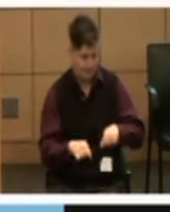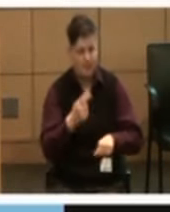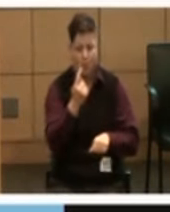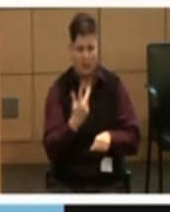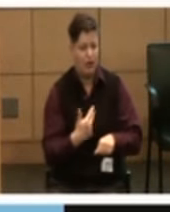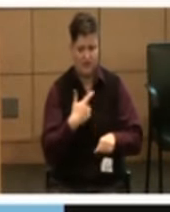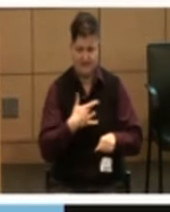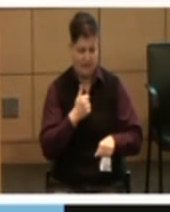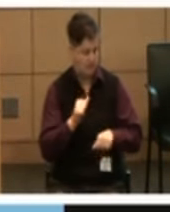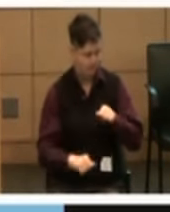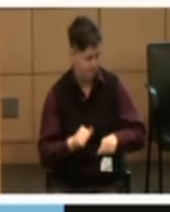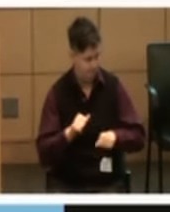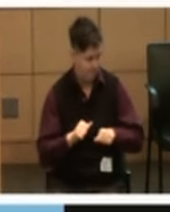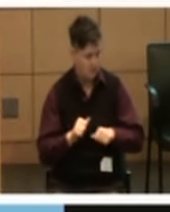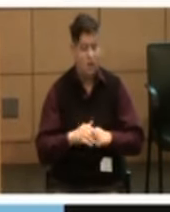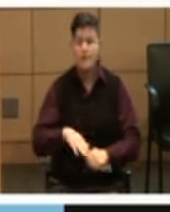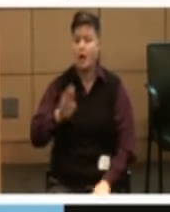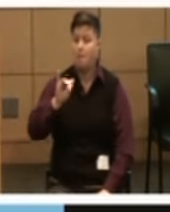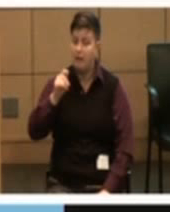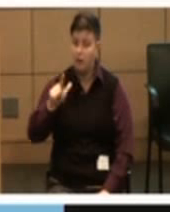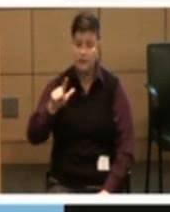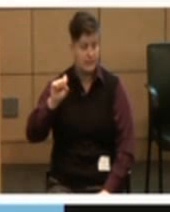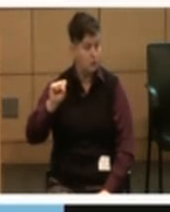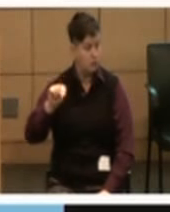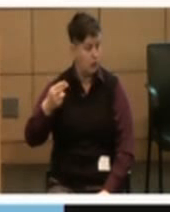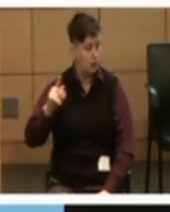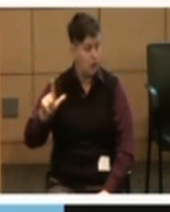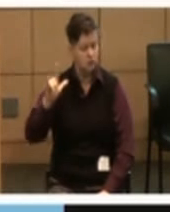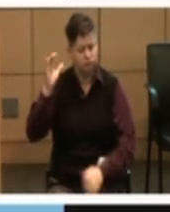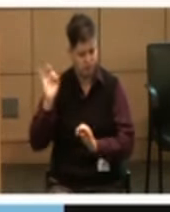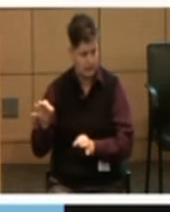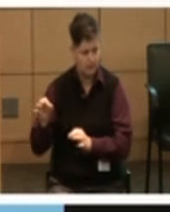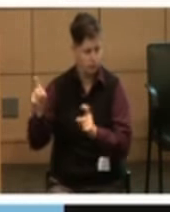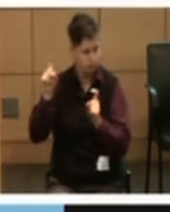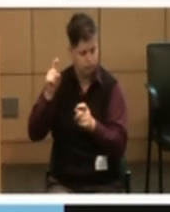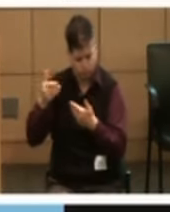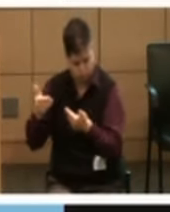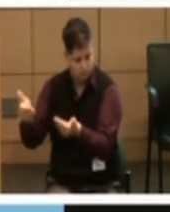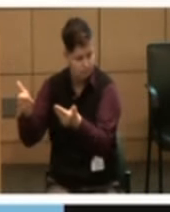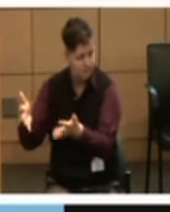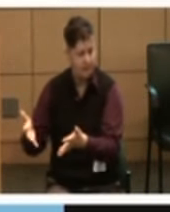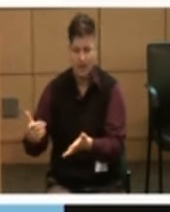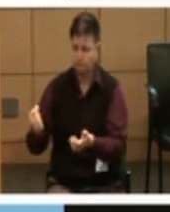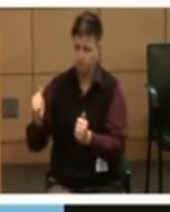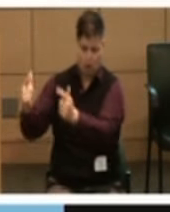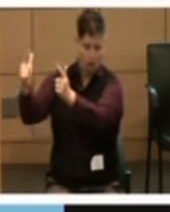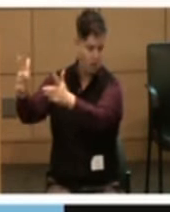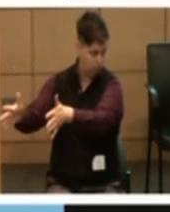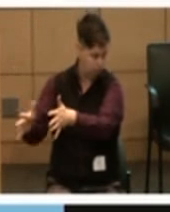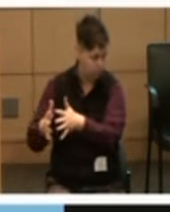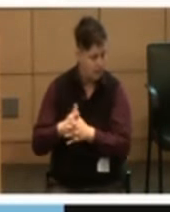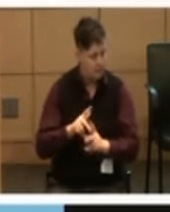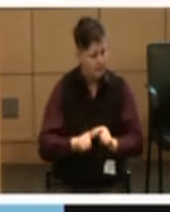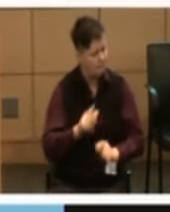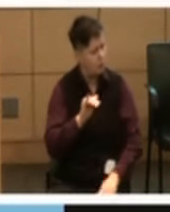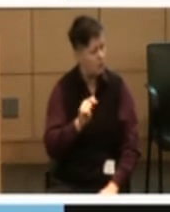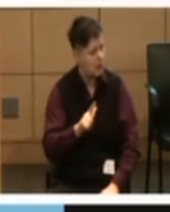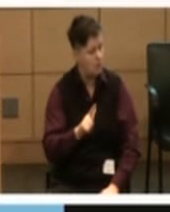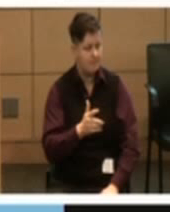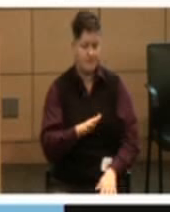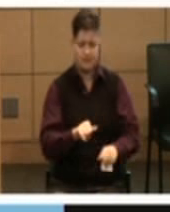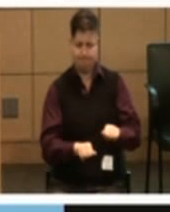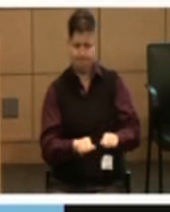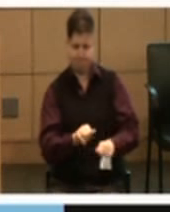a child who has bilateral sensory neural hearing loss, yet we're not really there yet for children who have unilateral hearing loss. More recently,